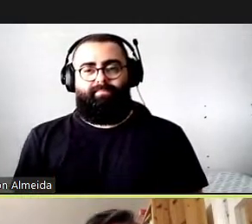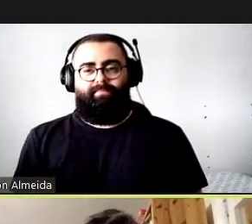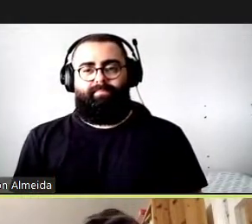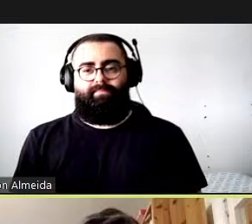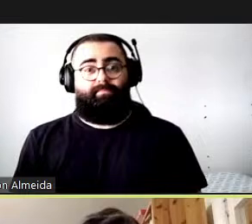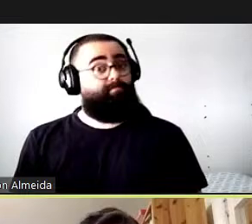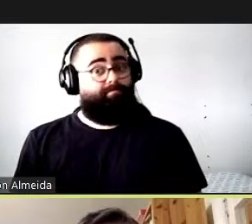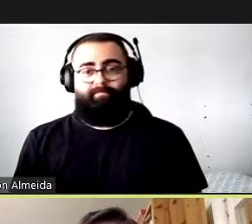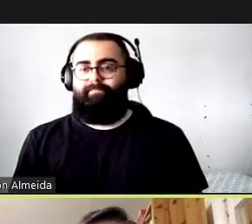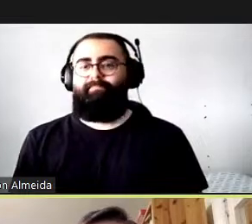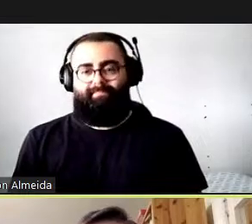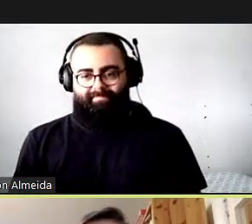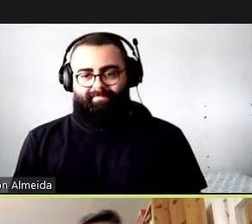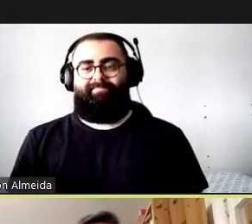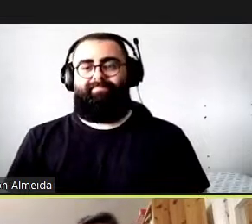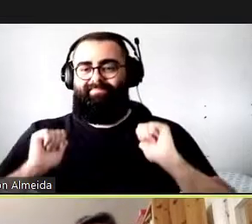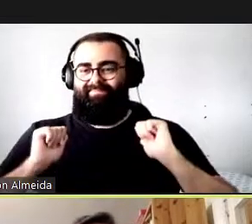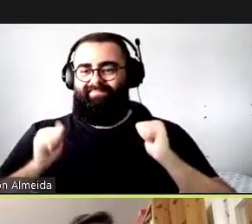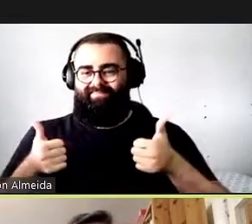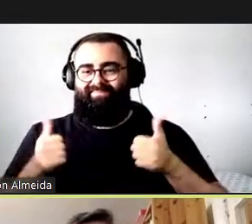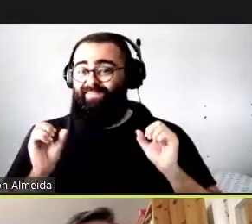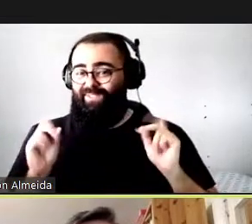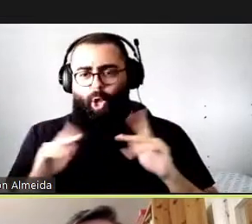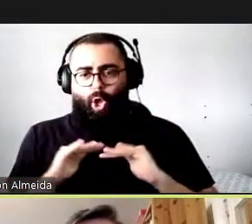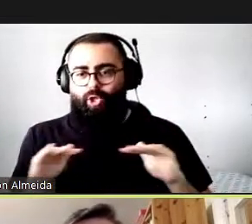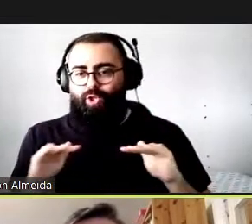Yes. Okay, so far so good.